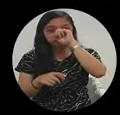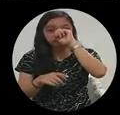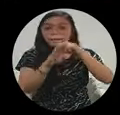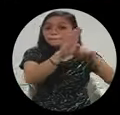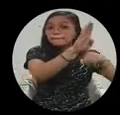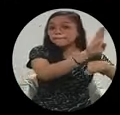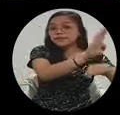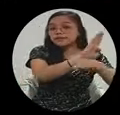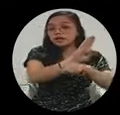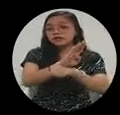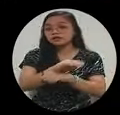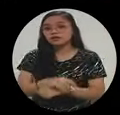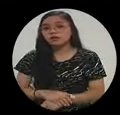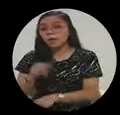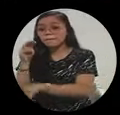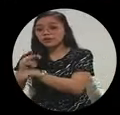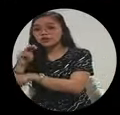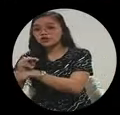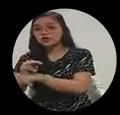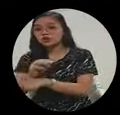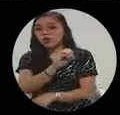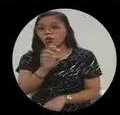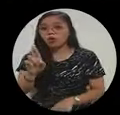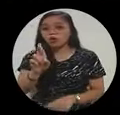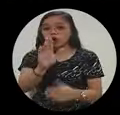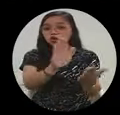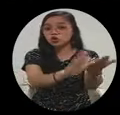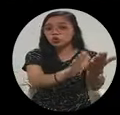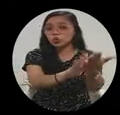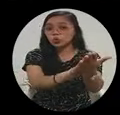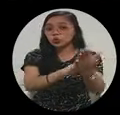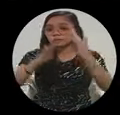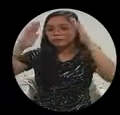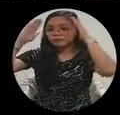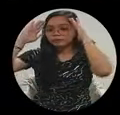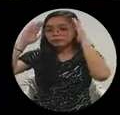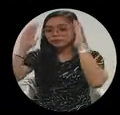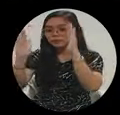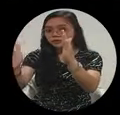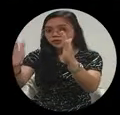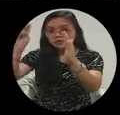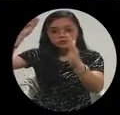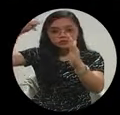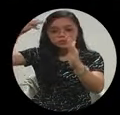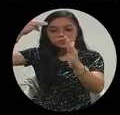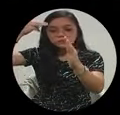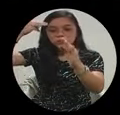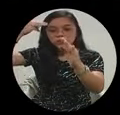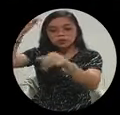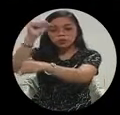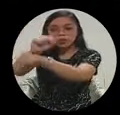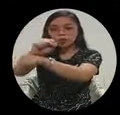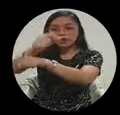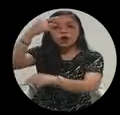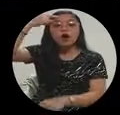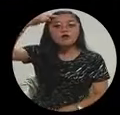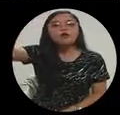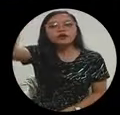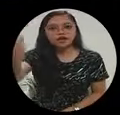in business or in ministry, you have to focus your mind on your work for